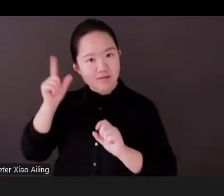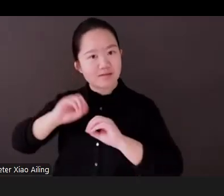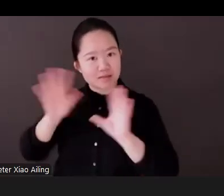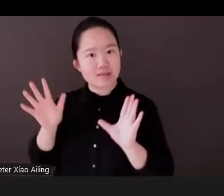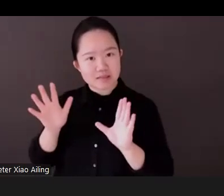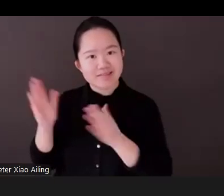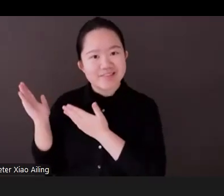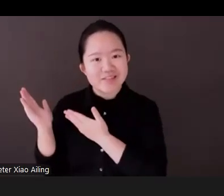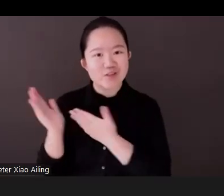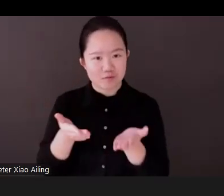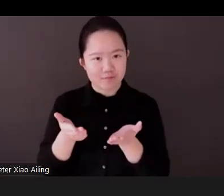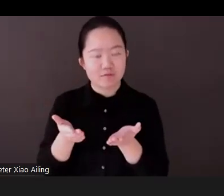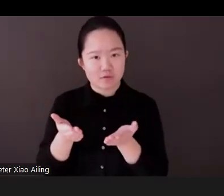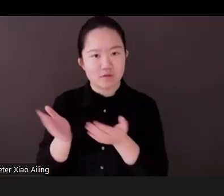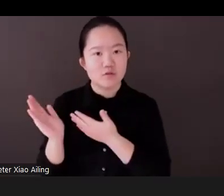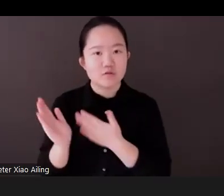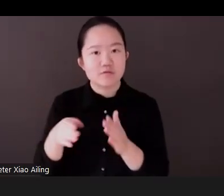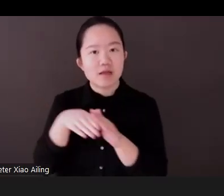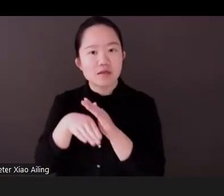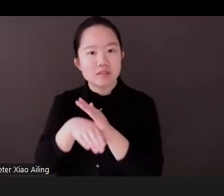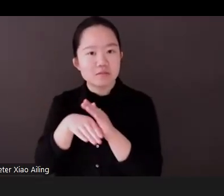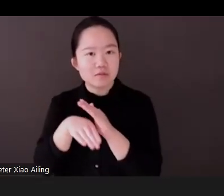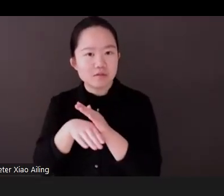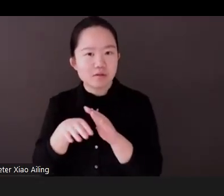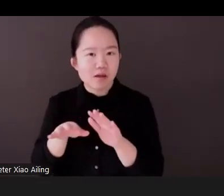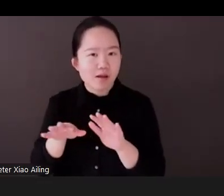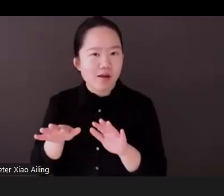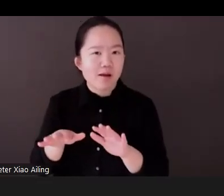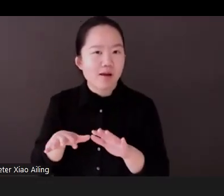Sorry, I have to say that I missed that detail of what you said.